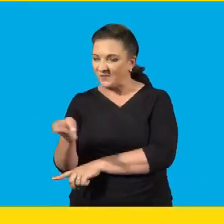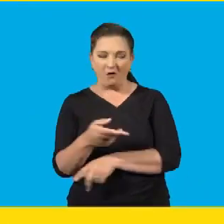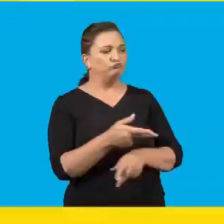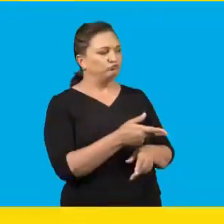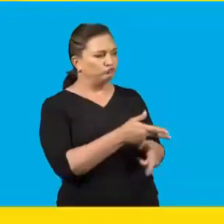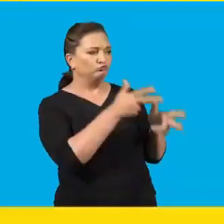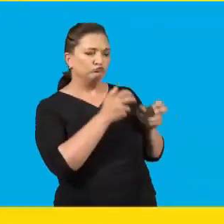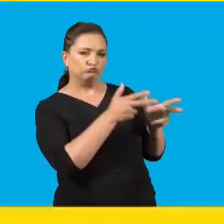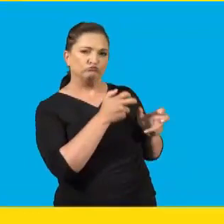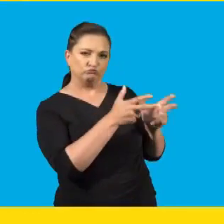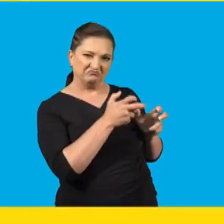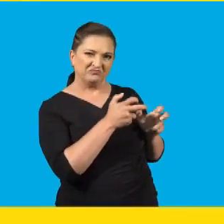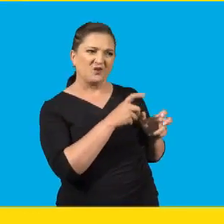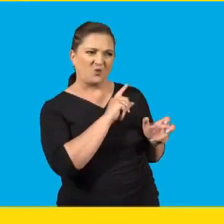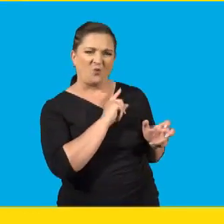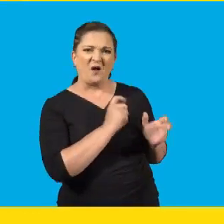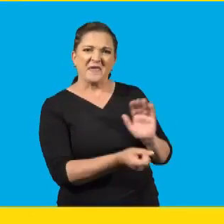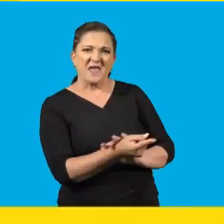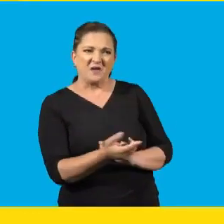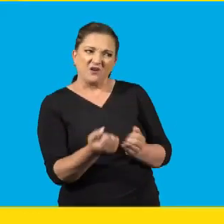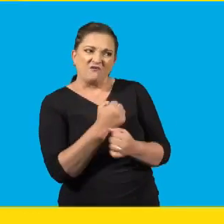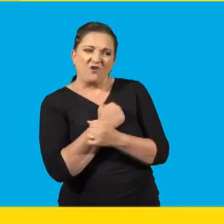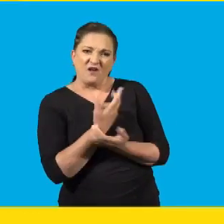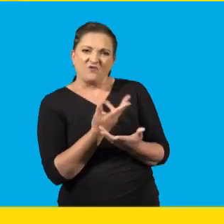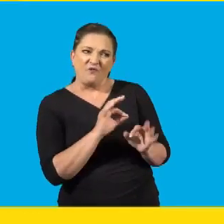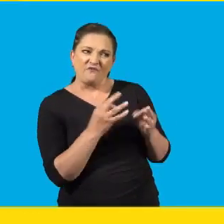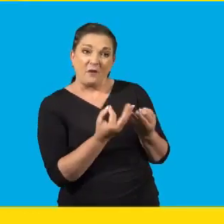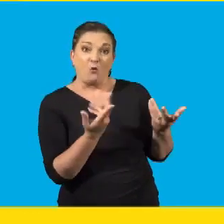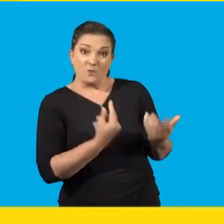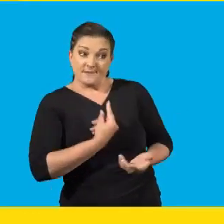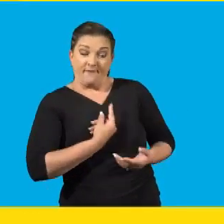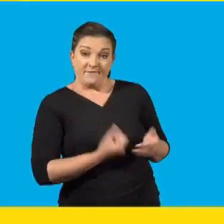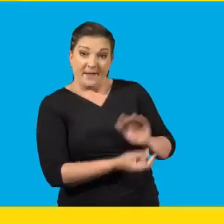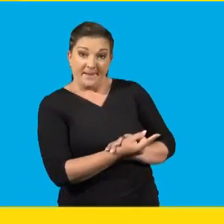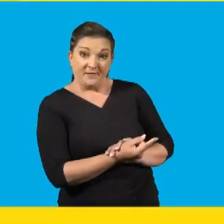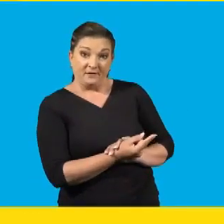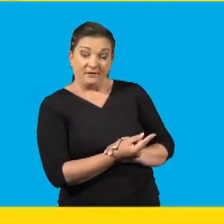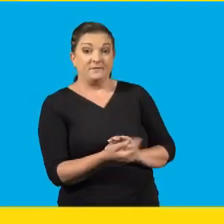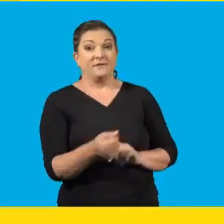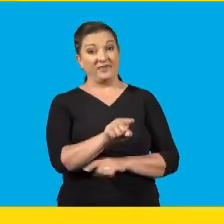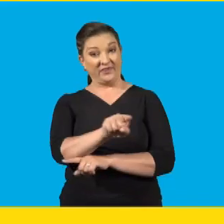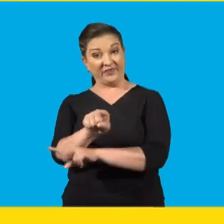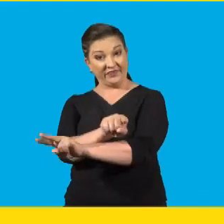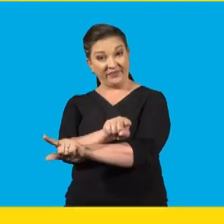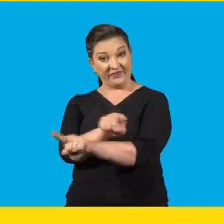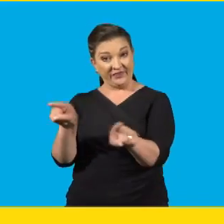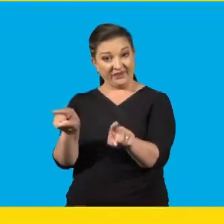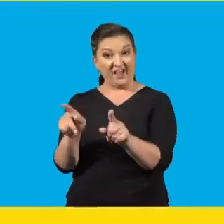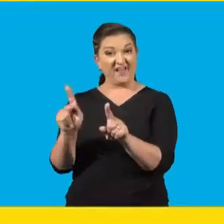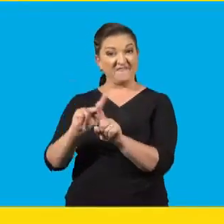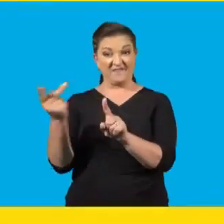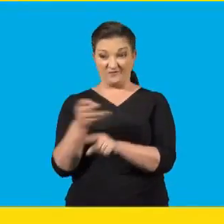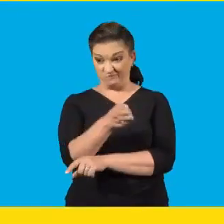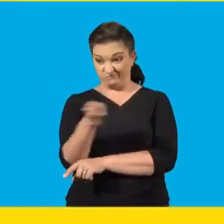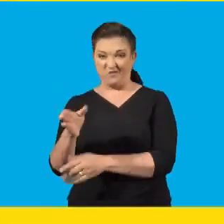listening to what happened to their loved ones or what happened to themselves then would be able to